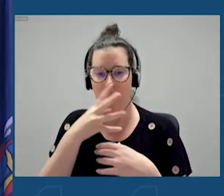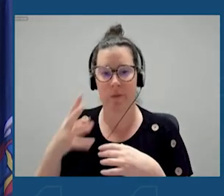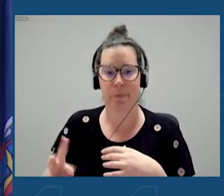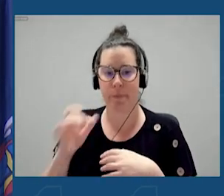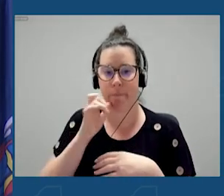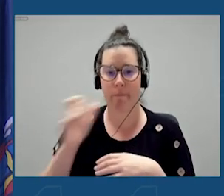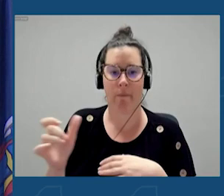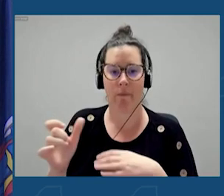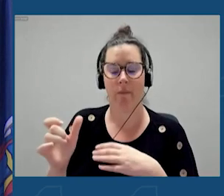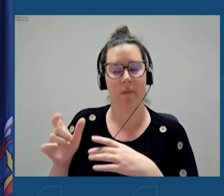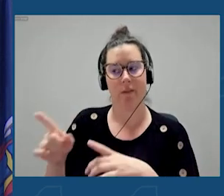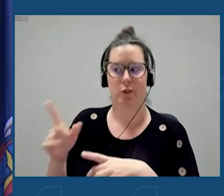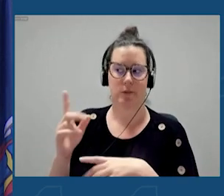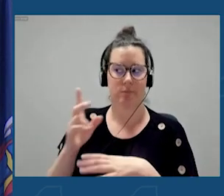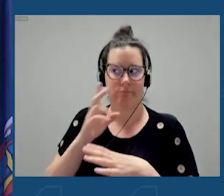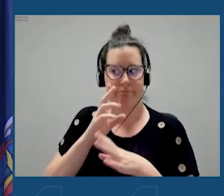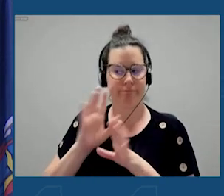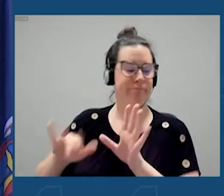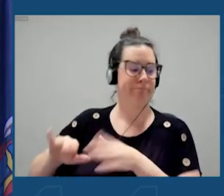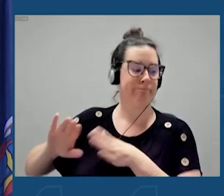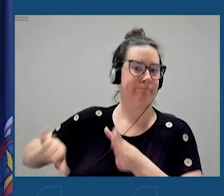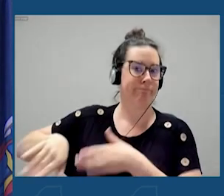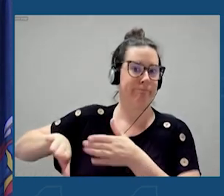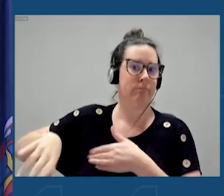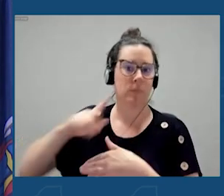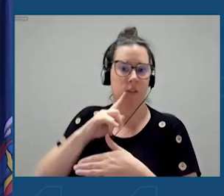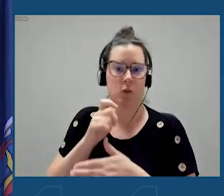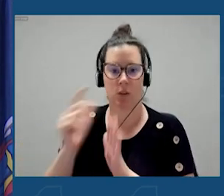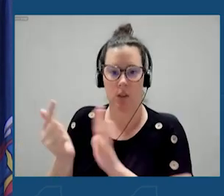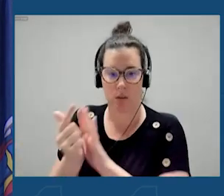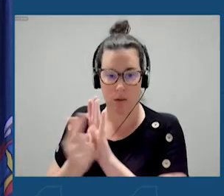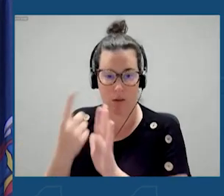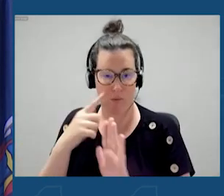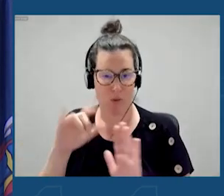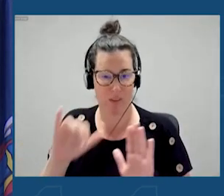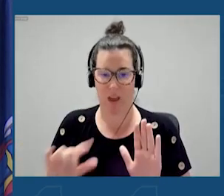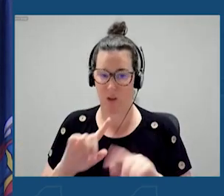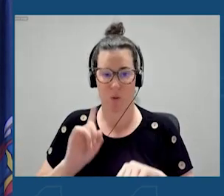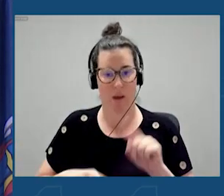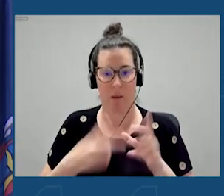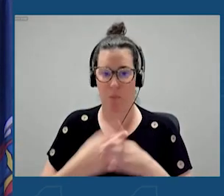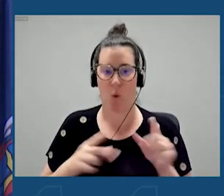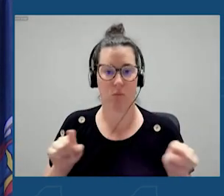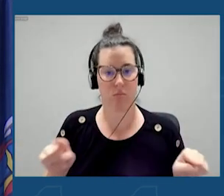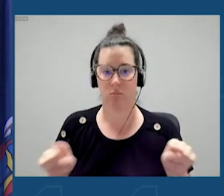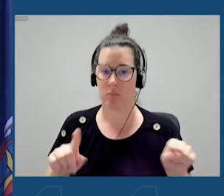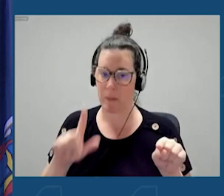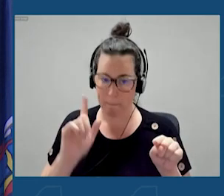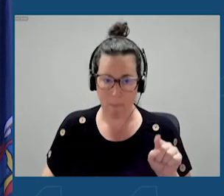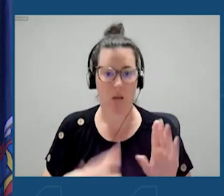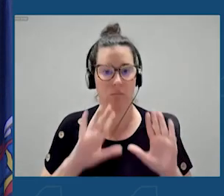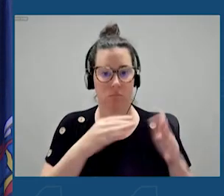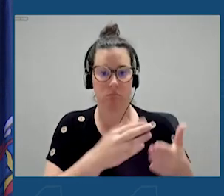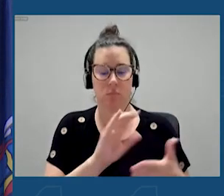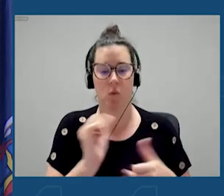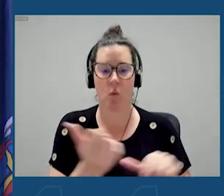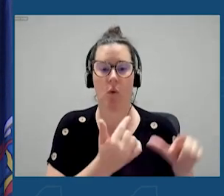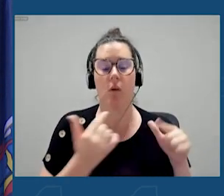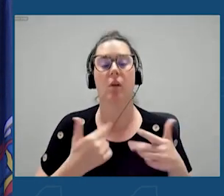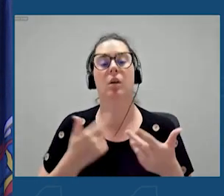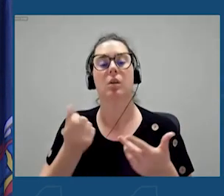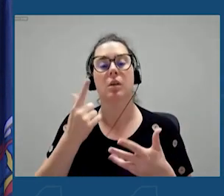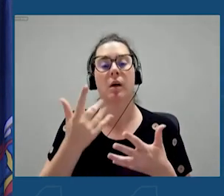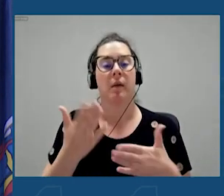operators. For these municipalities, you can't have it both ways. I am glad that the state and the governor are working hard